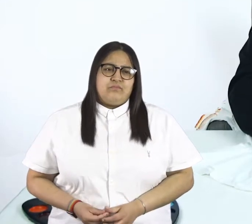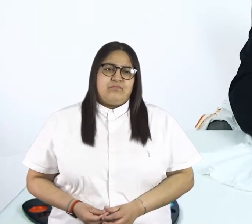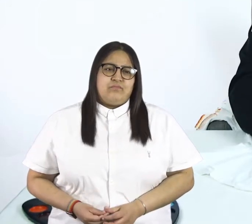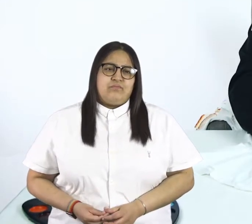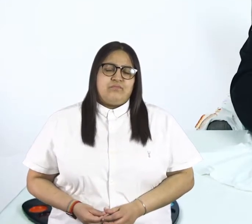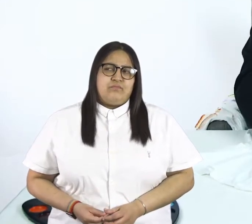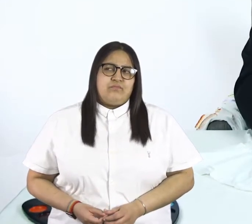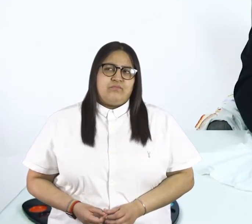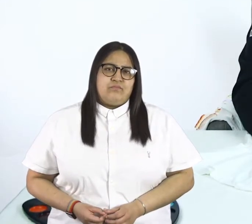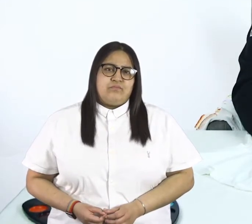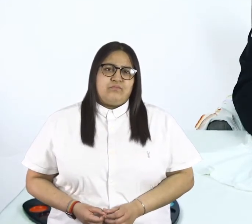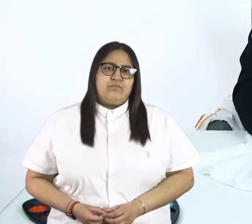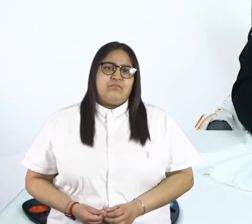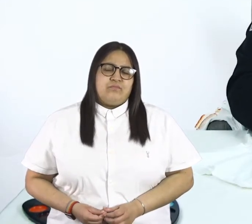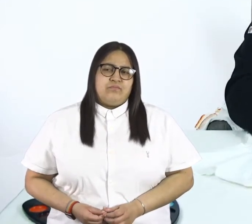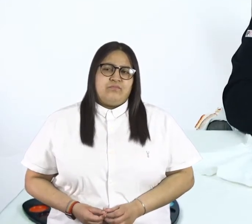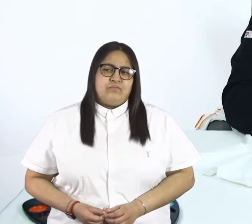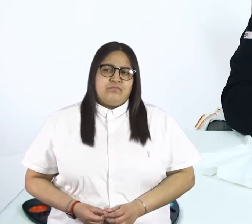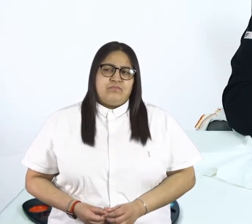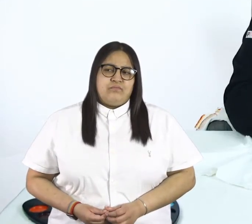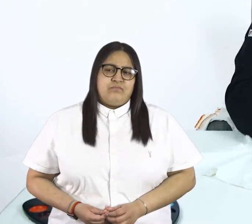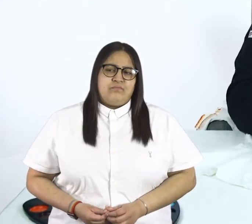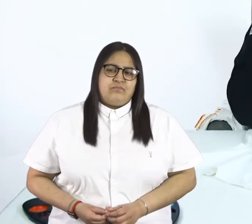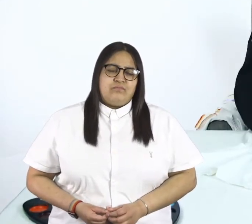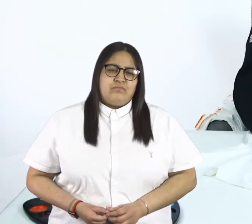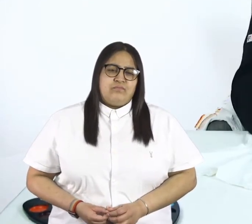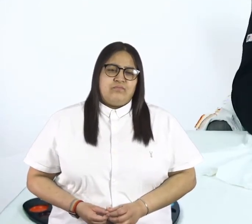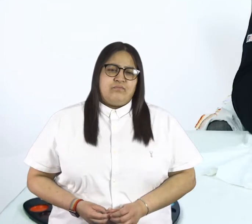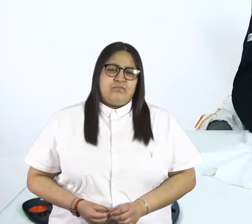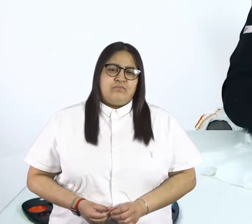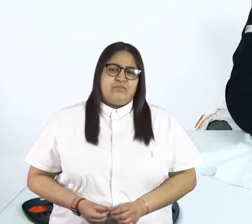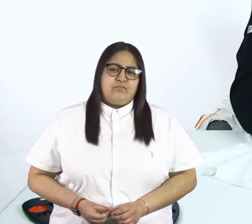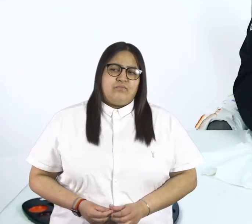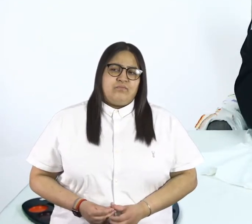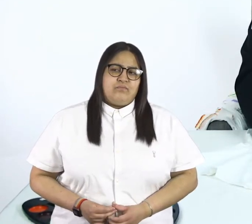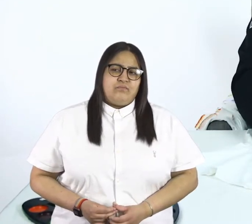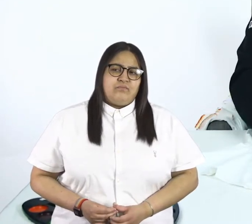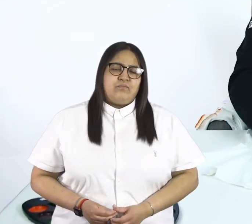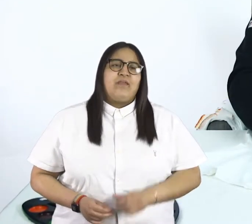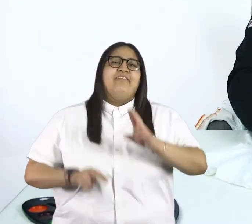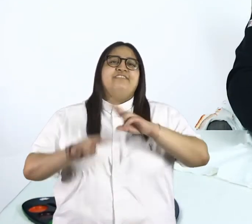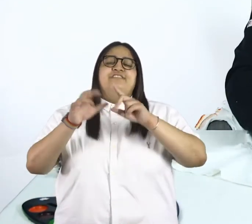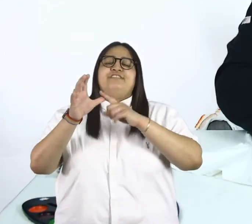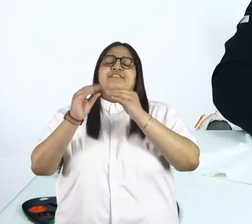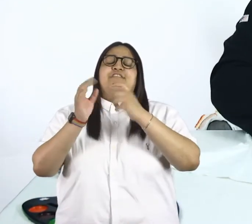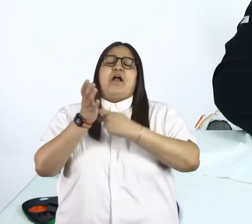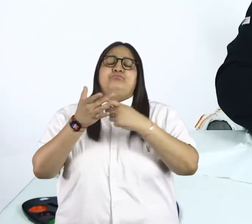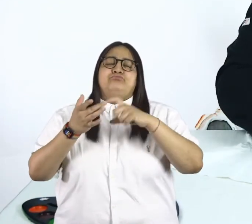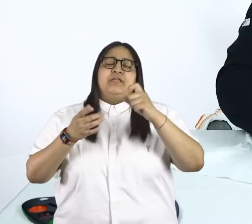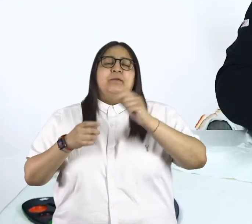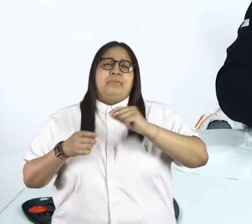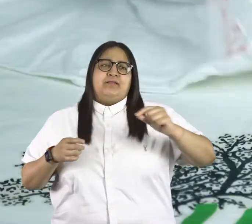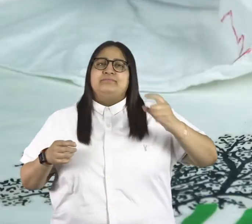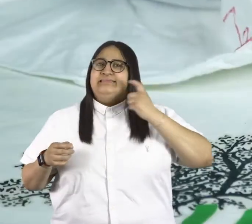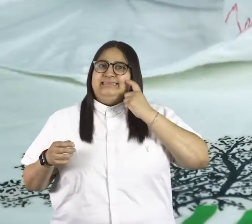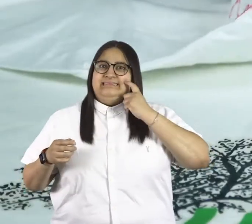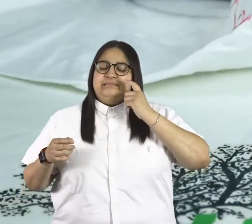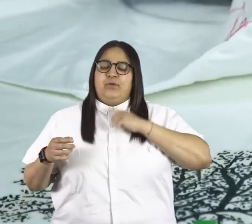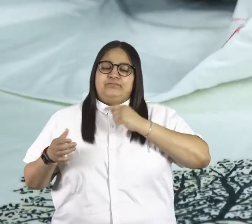seeps through and goes through the fabric and then prints on the other side. But with a fabric pen, it doesn't tend to have that. I don't know if you guys can see